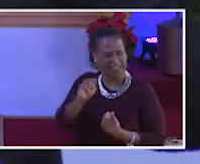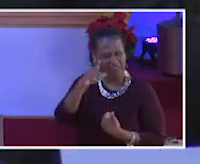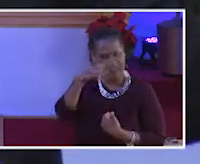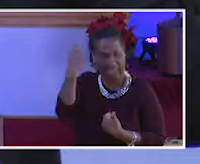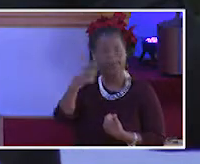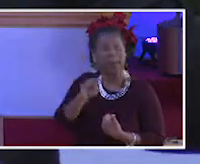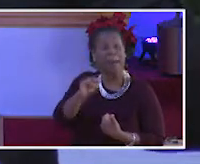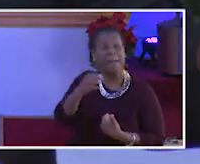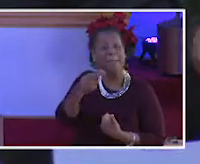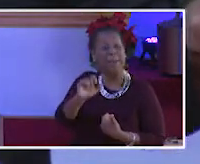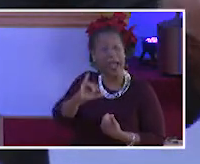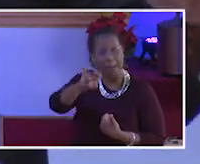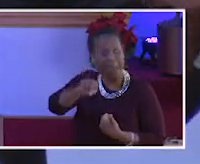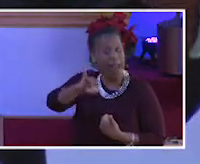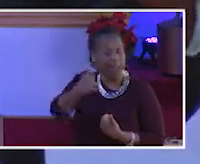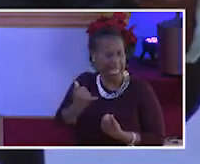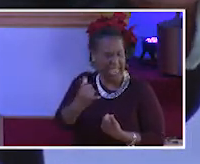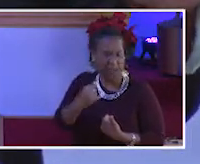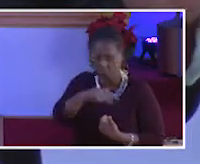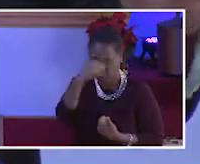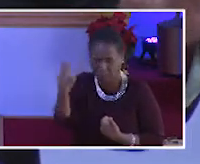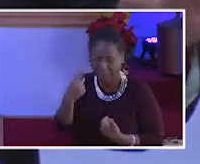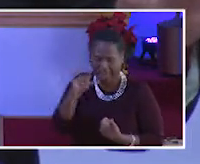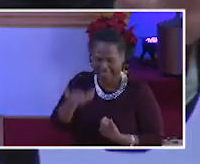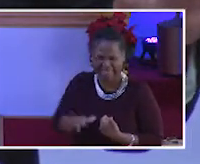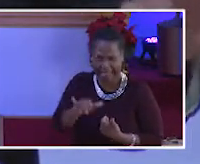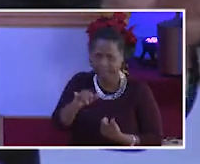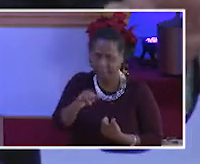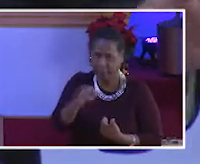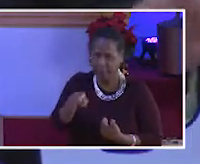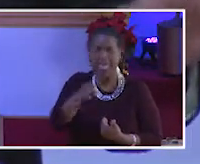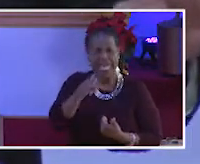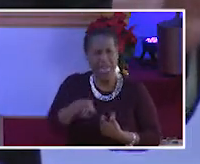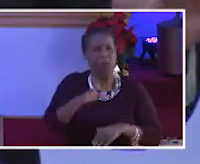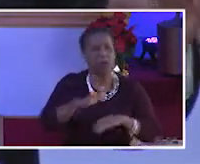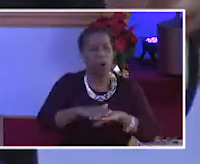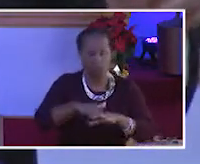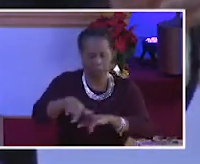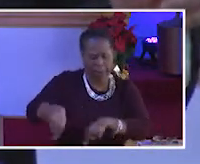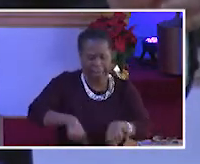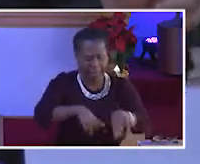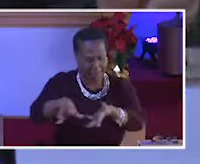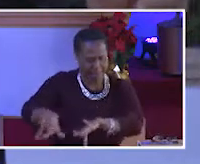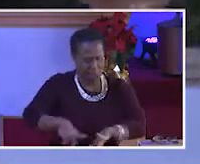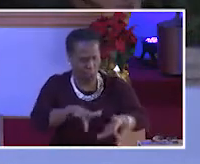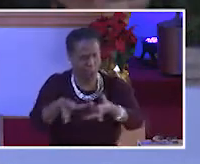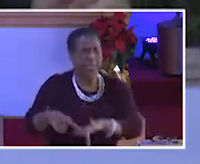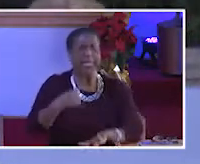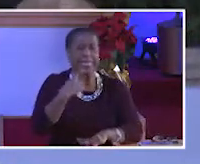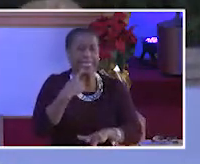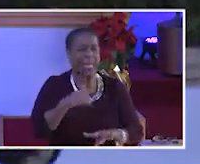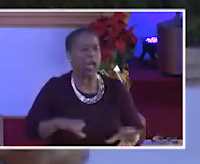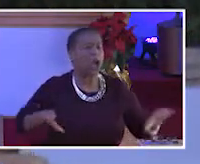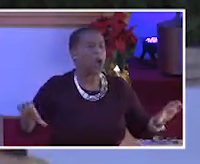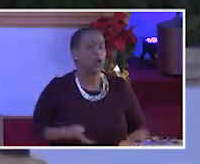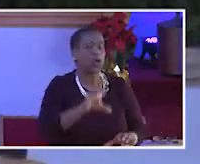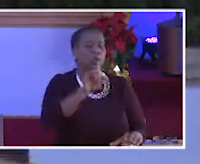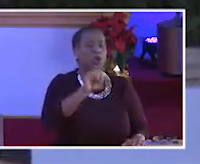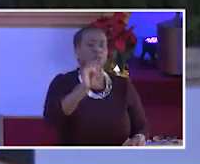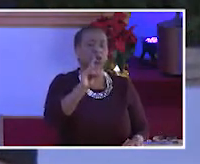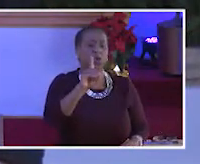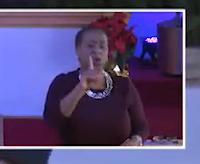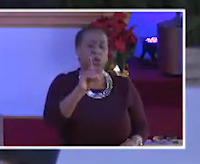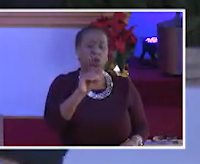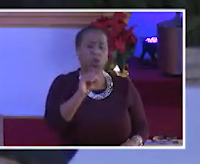that Jackson 5, was on the album, and they sang at the end, "Doo-wop." Y'all remember